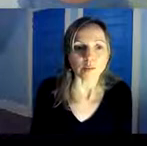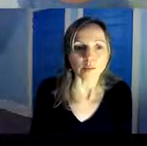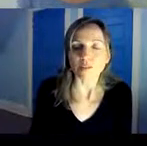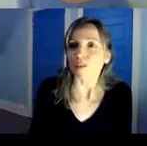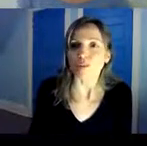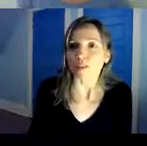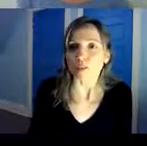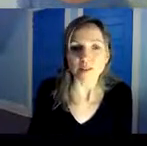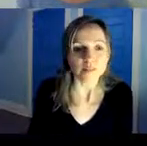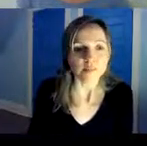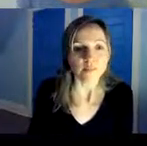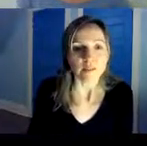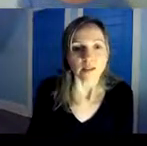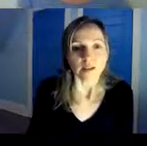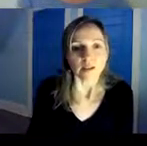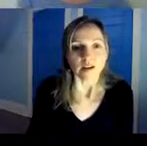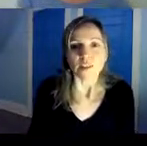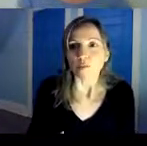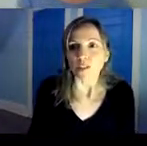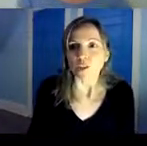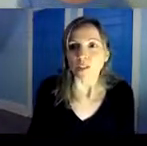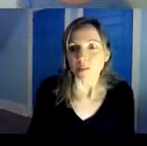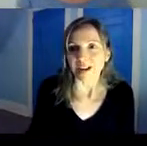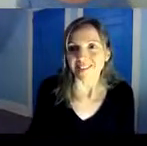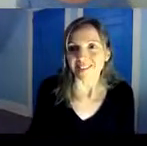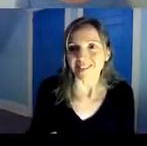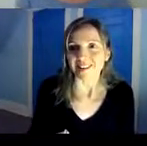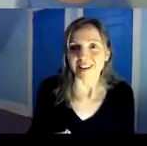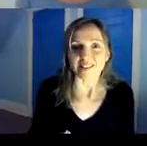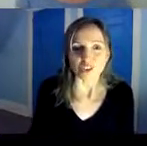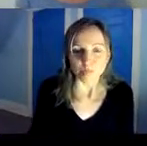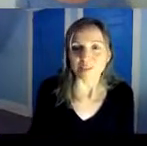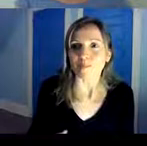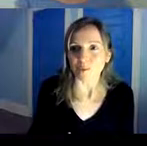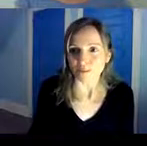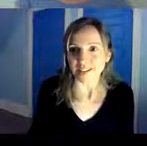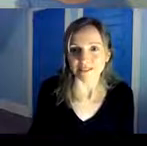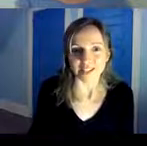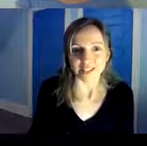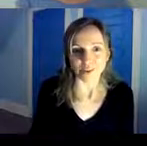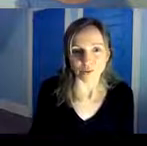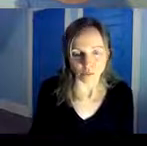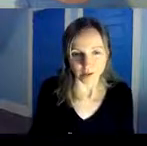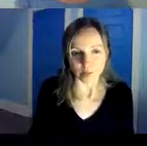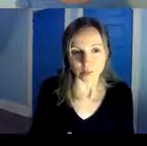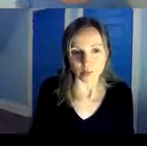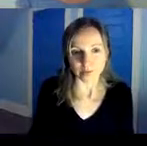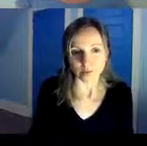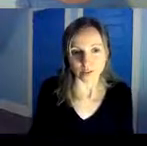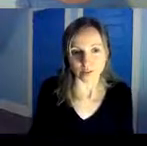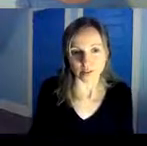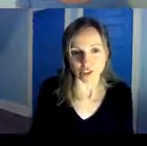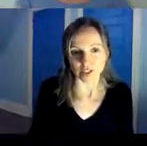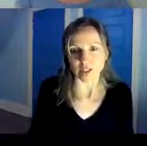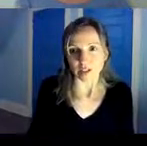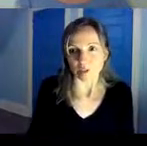for your neighborhood, for your community. Obviously, prevention is the best and the cheapest and most effective thing. So whenever we can